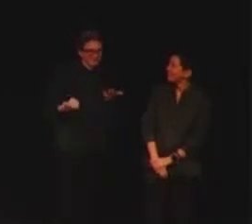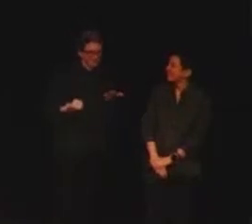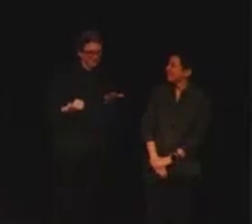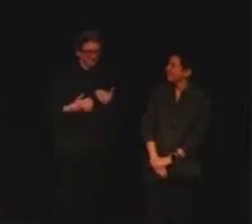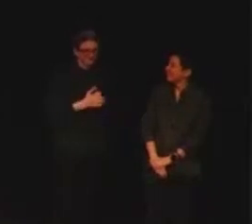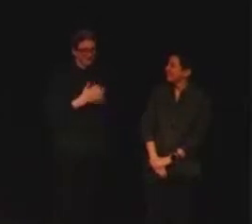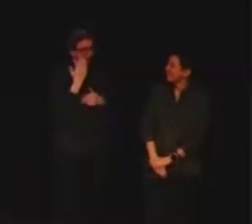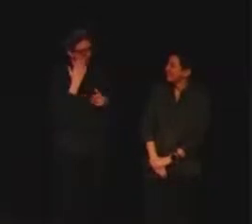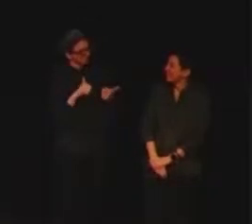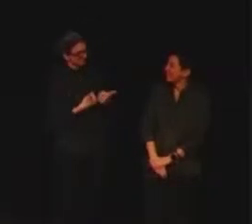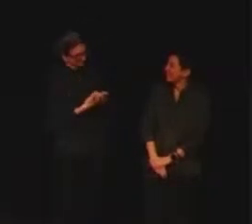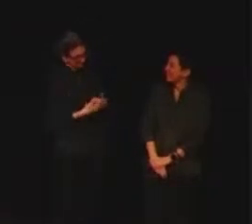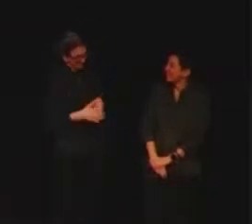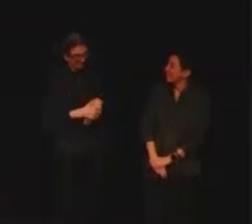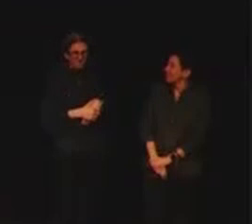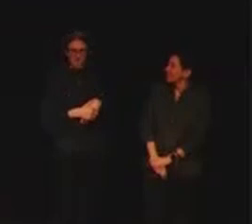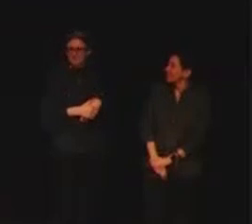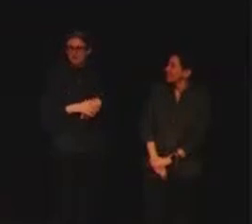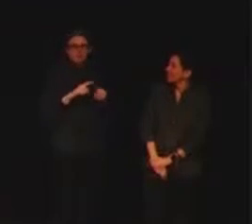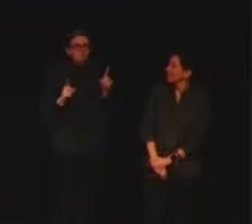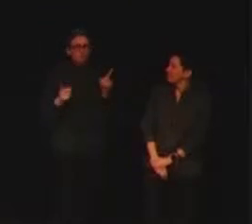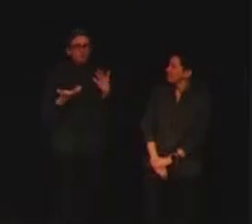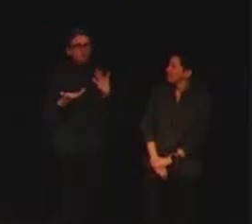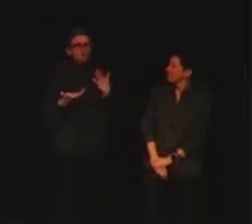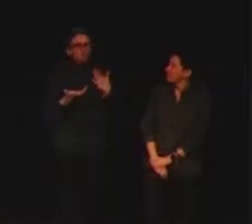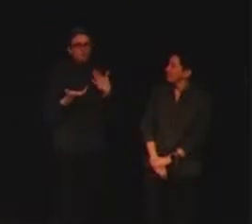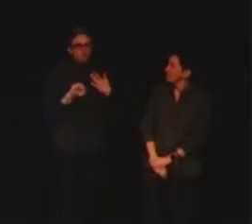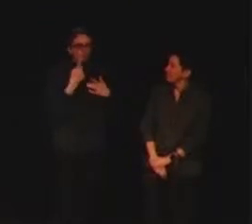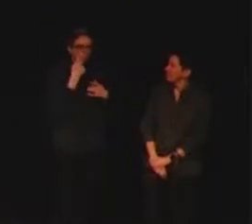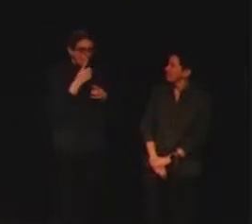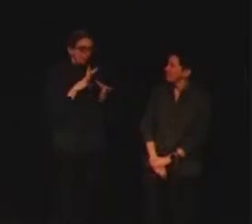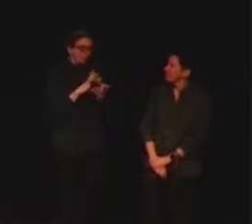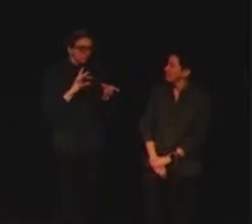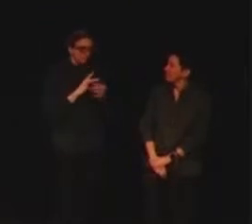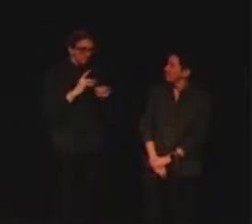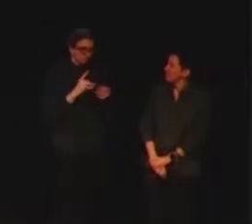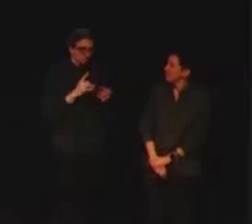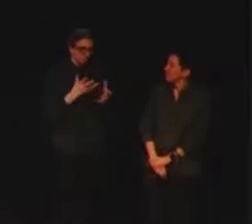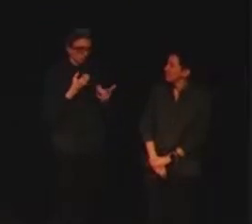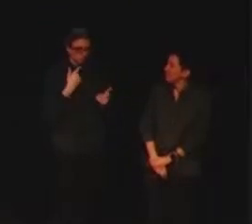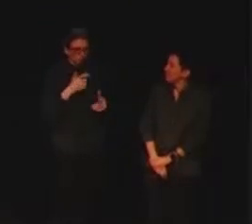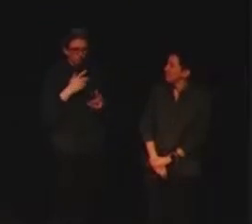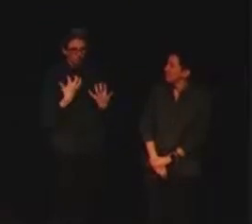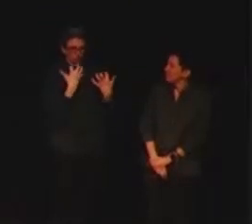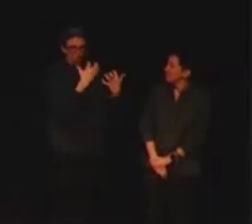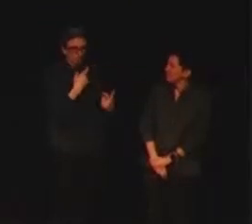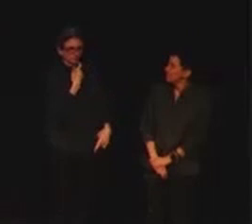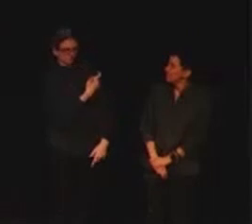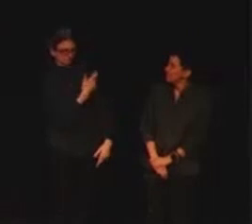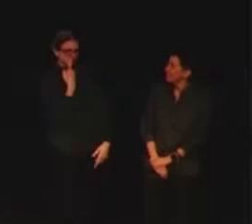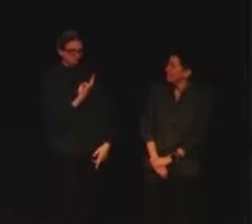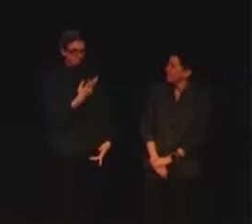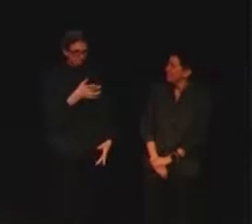what I know that's challenging, but what one message, what is the one thing that you want us to do? I mean, what can we